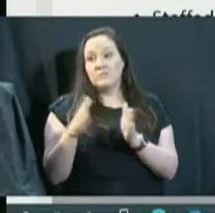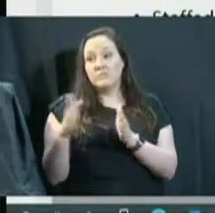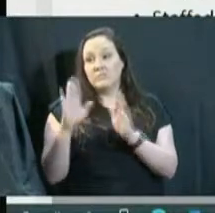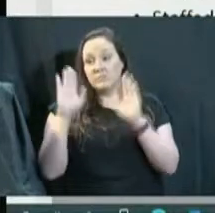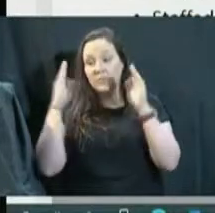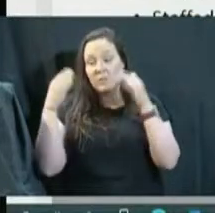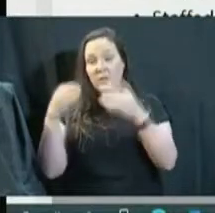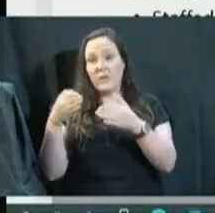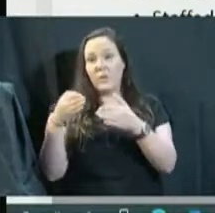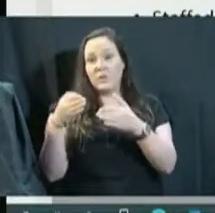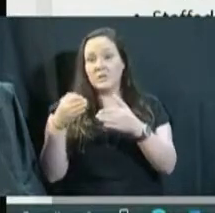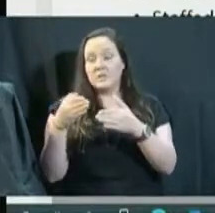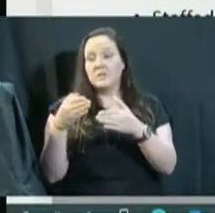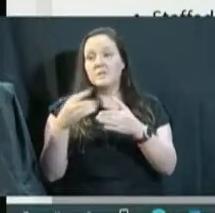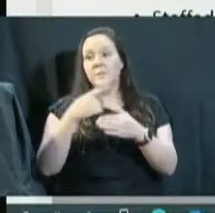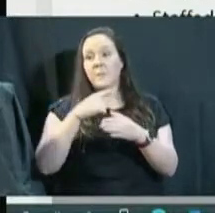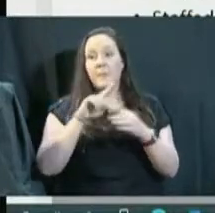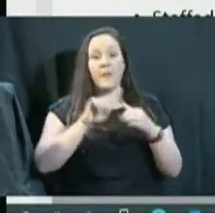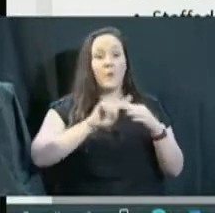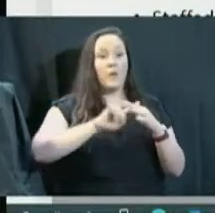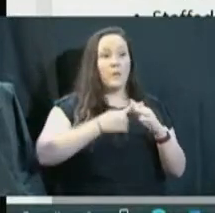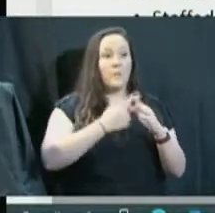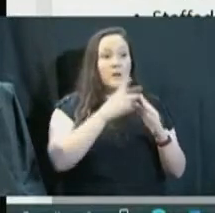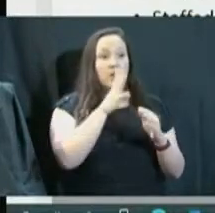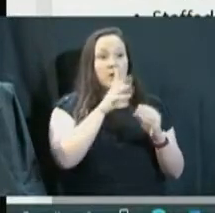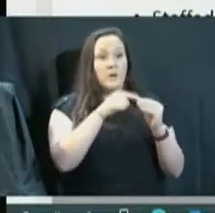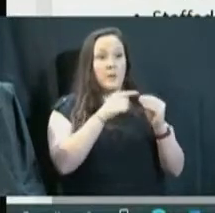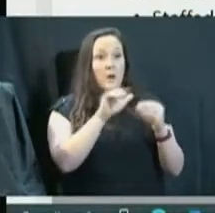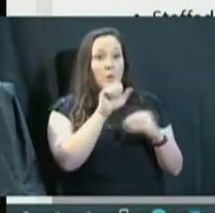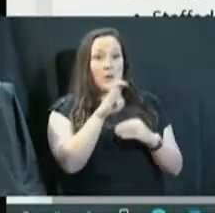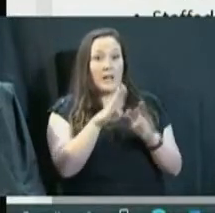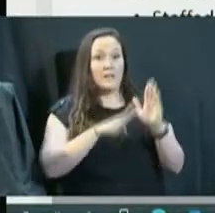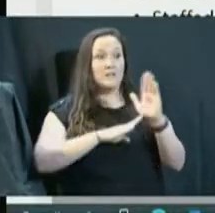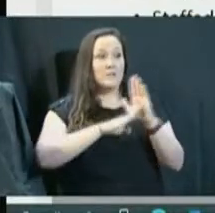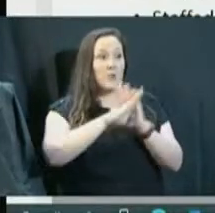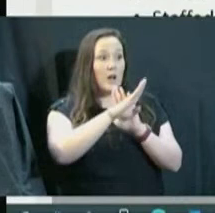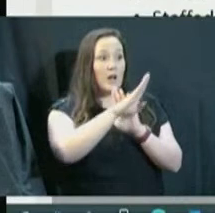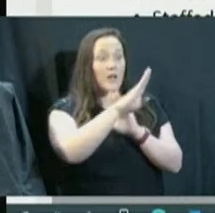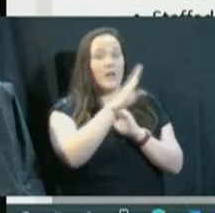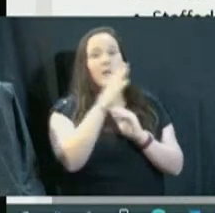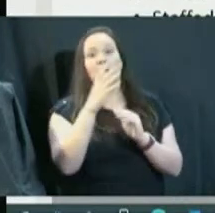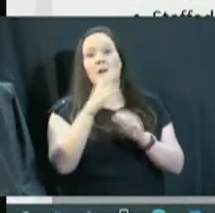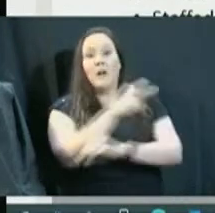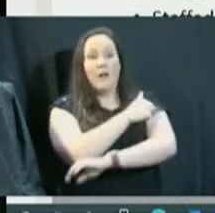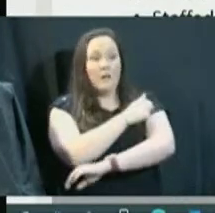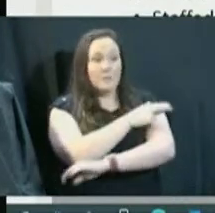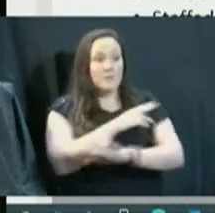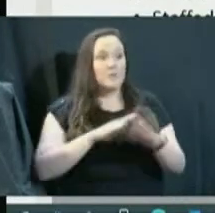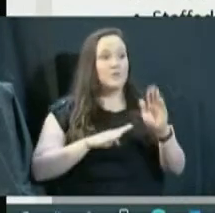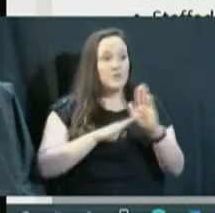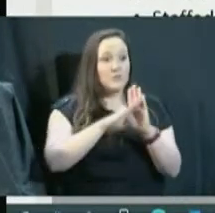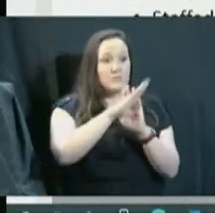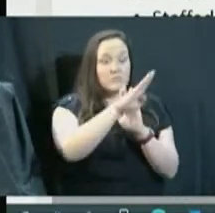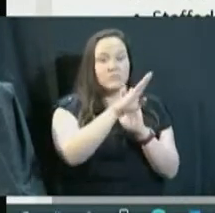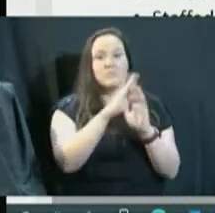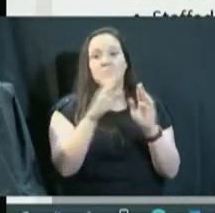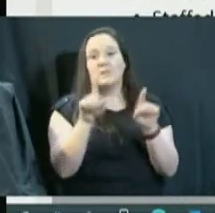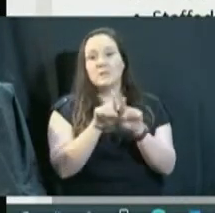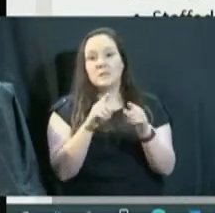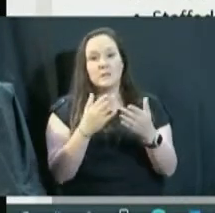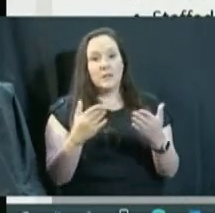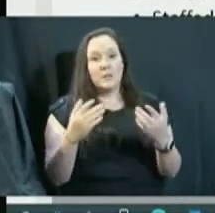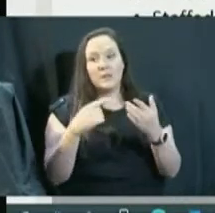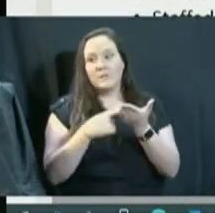focus. We initially were just talking about cases rising, then hospitalizations rising, the same things we talked about in December